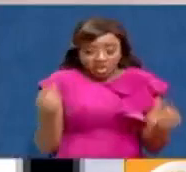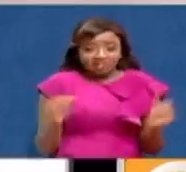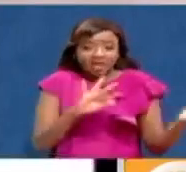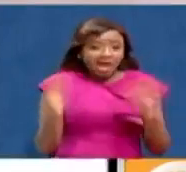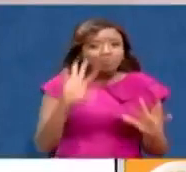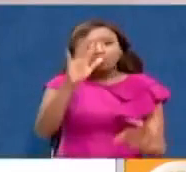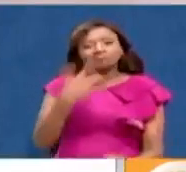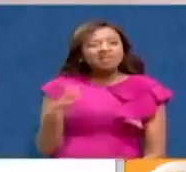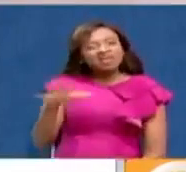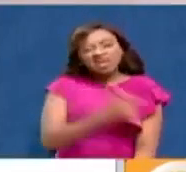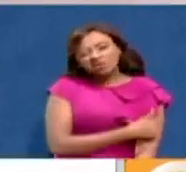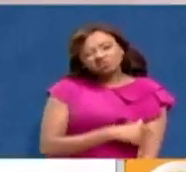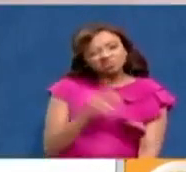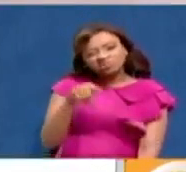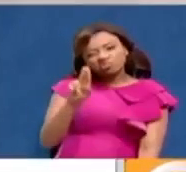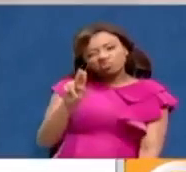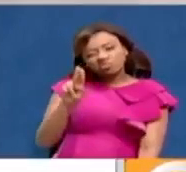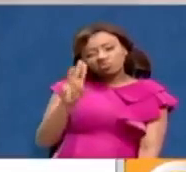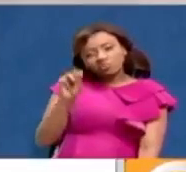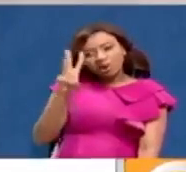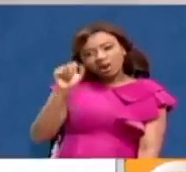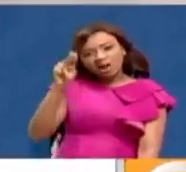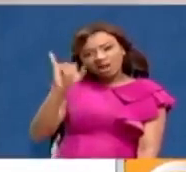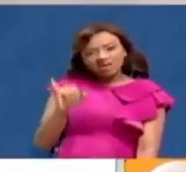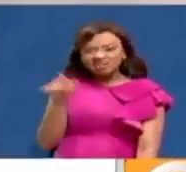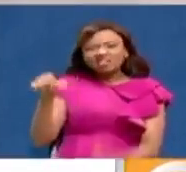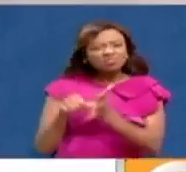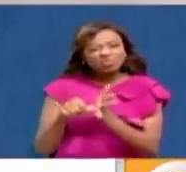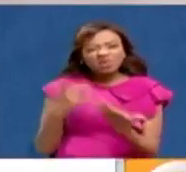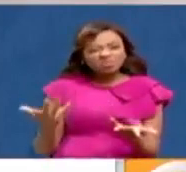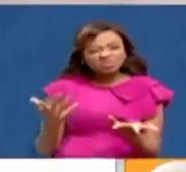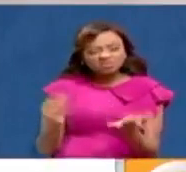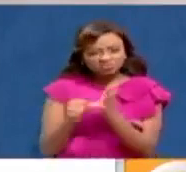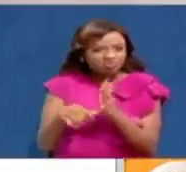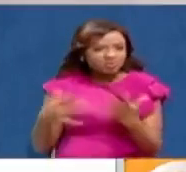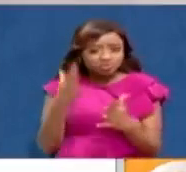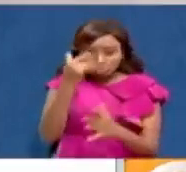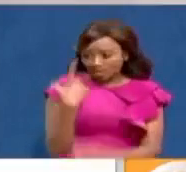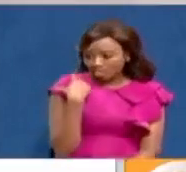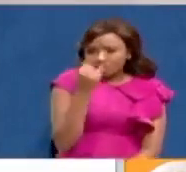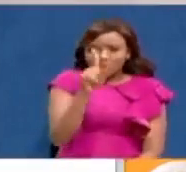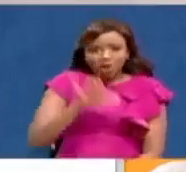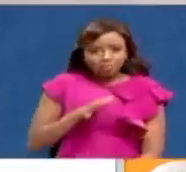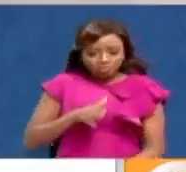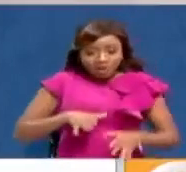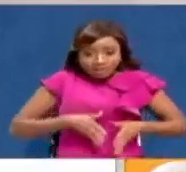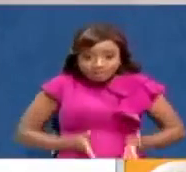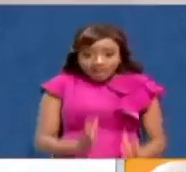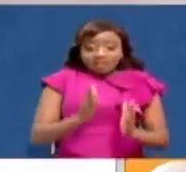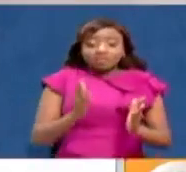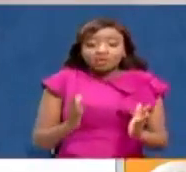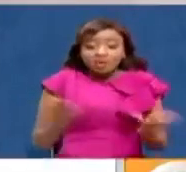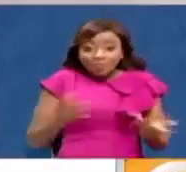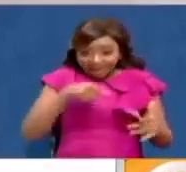it. What really ails the Pumwani Maternity Hospital? That is the central question tonight, following an incident where a woman delivered outside